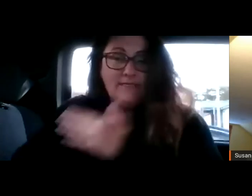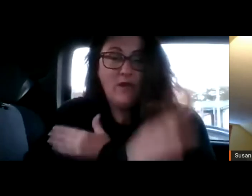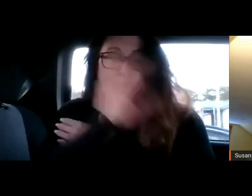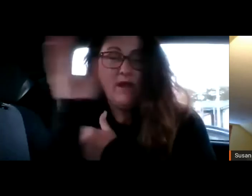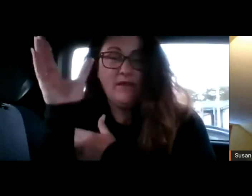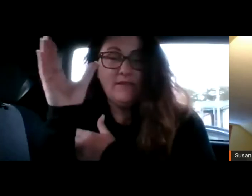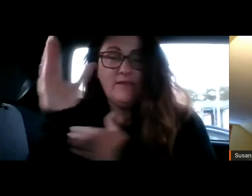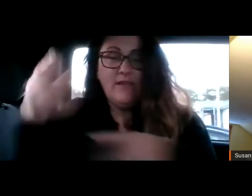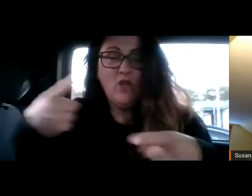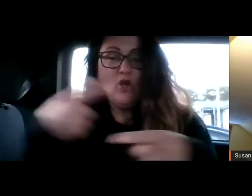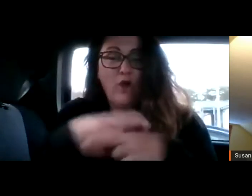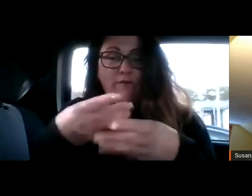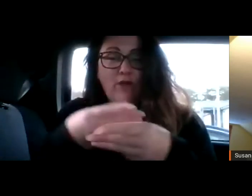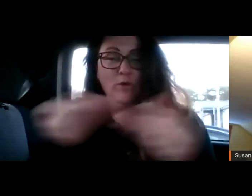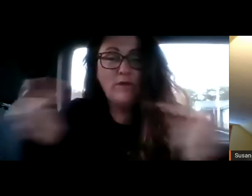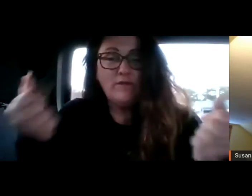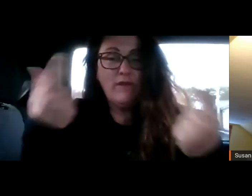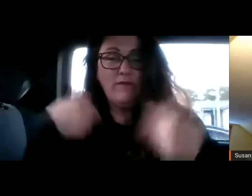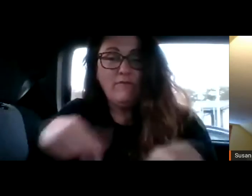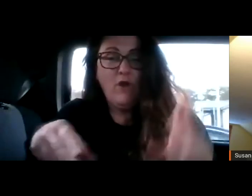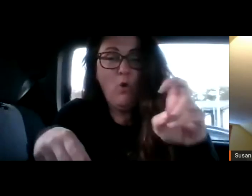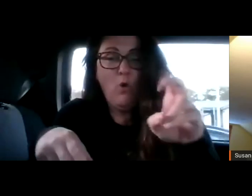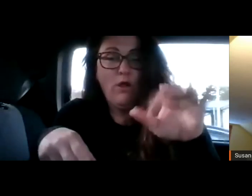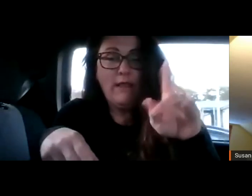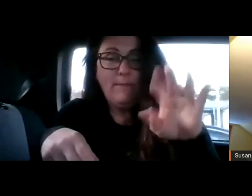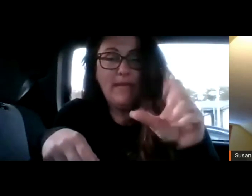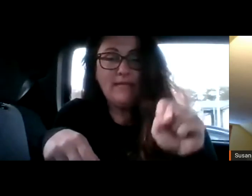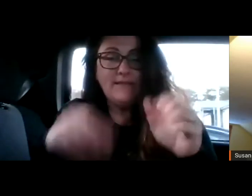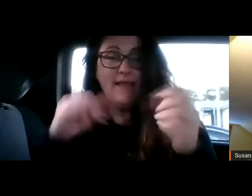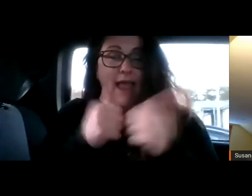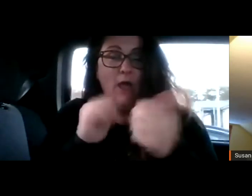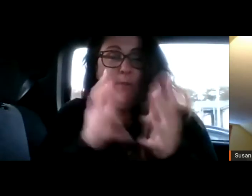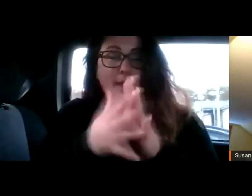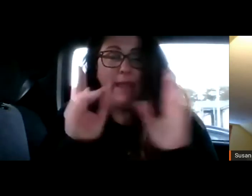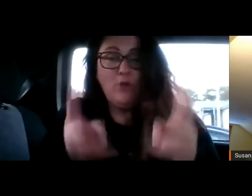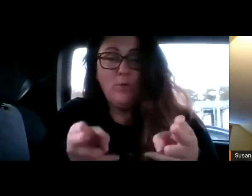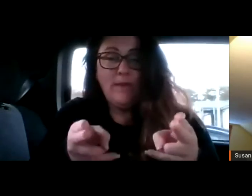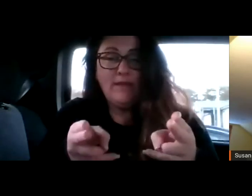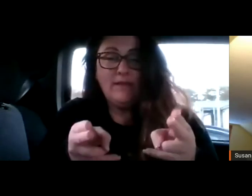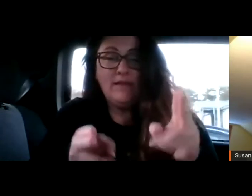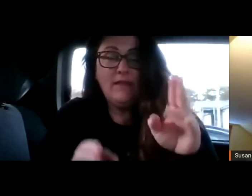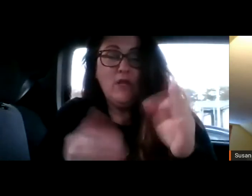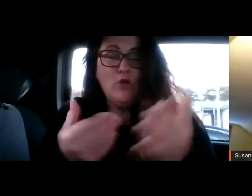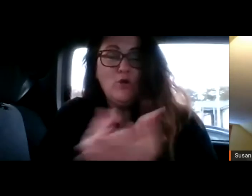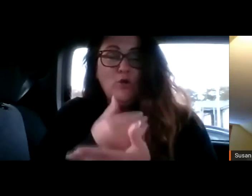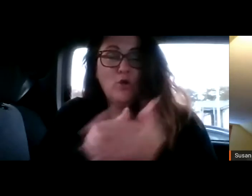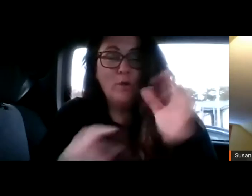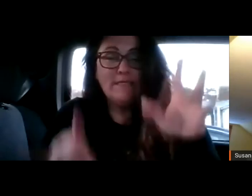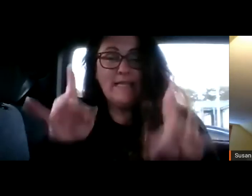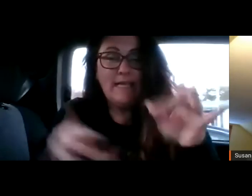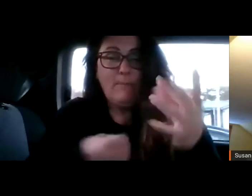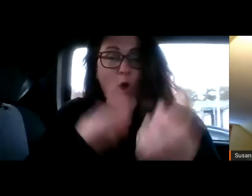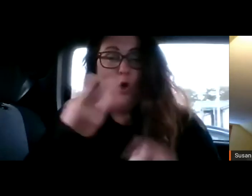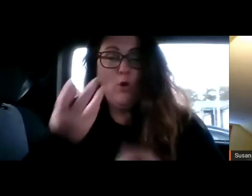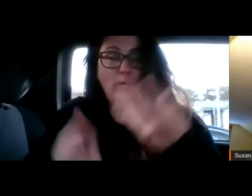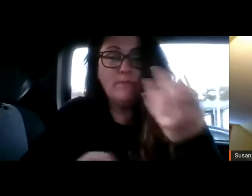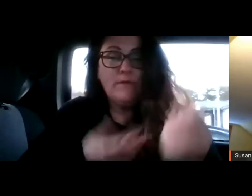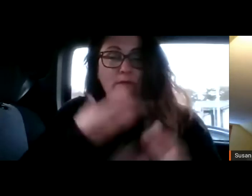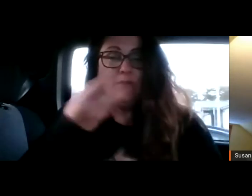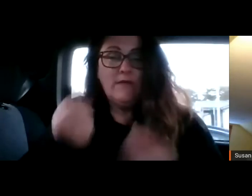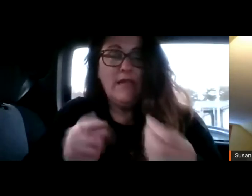Conflict Resolution for Holy Beings, How We Became Human, New and Selected Poems, and She Had Some